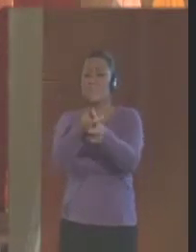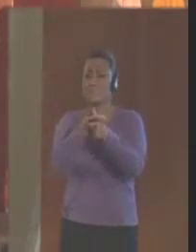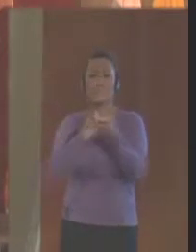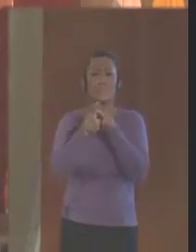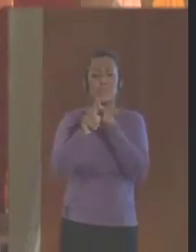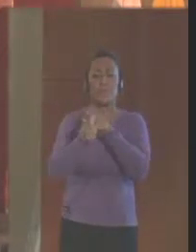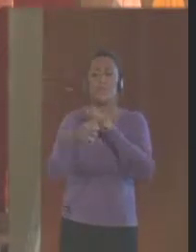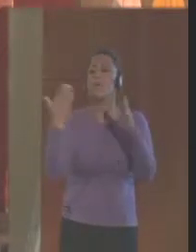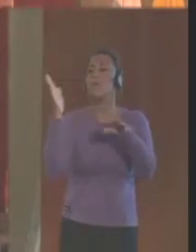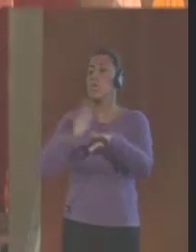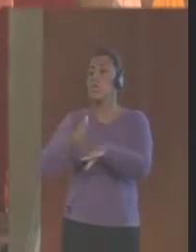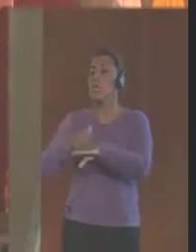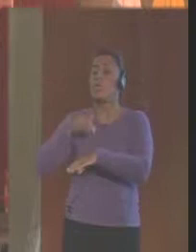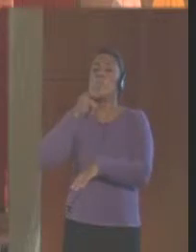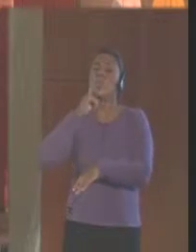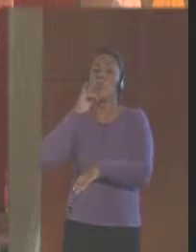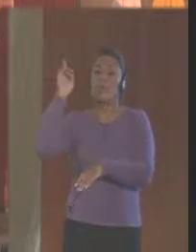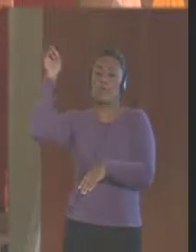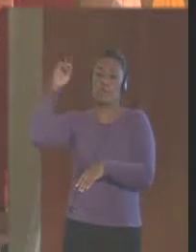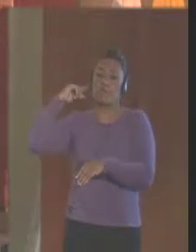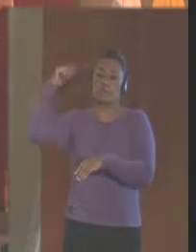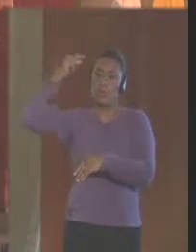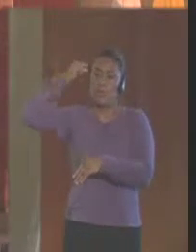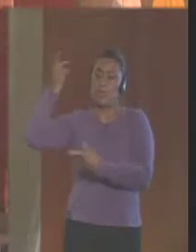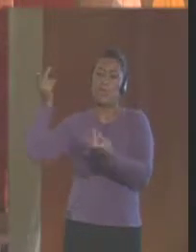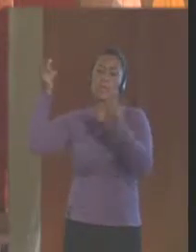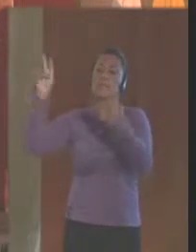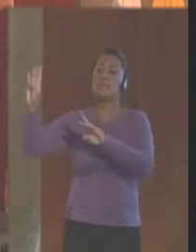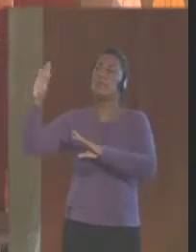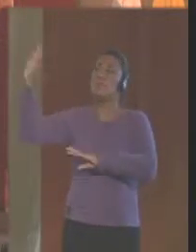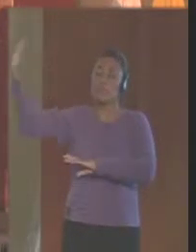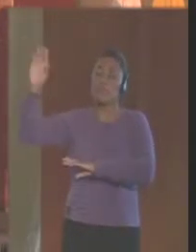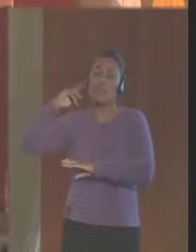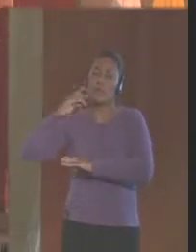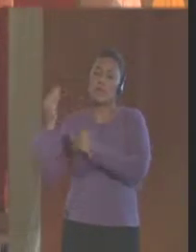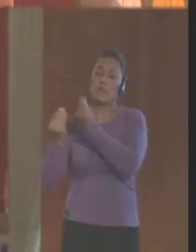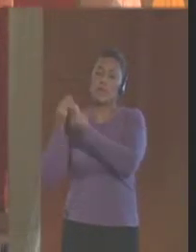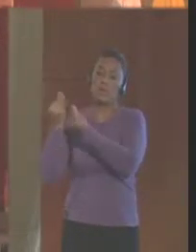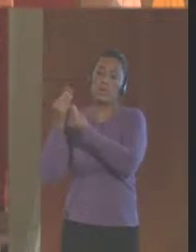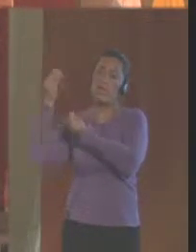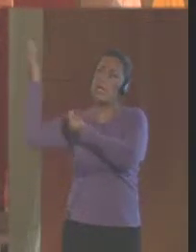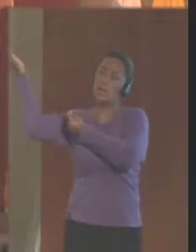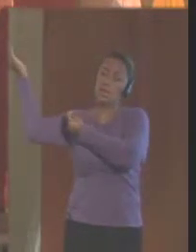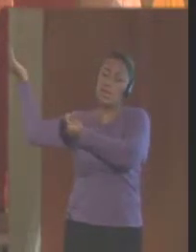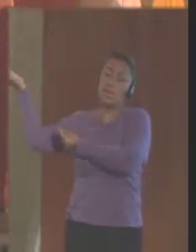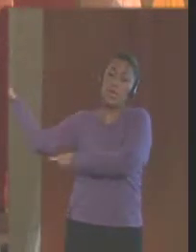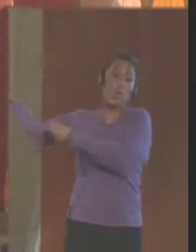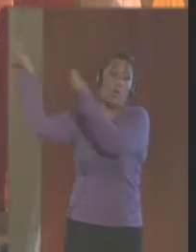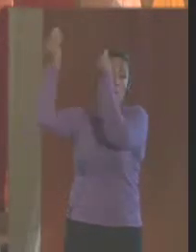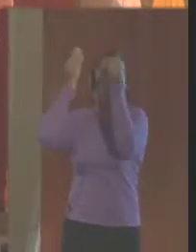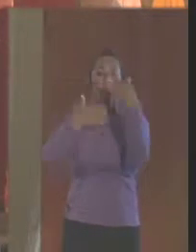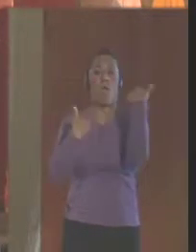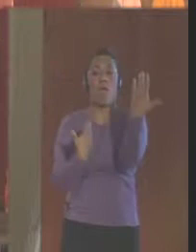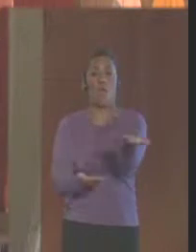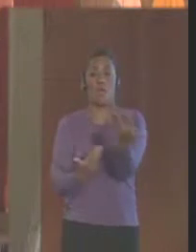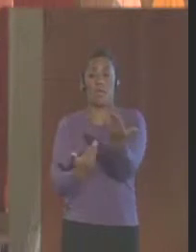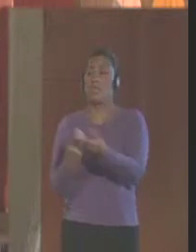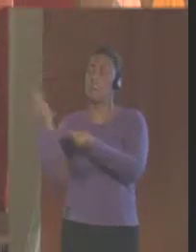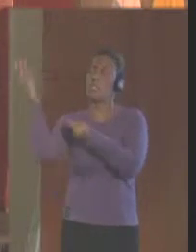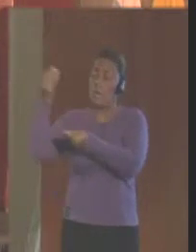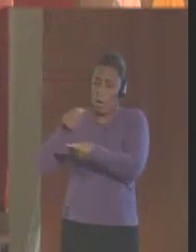Command, has offered to assist the government to construct 5 disaster relief warehouses to treat with